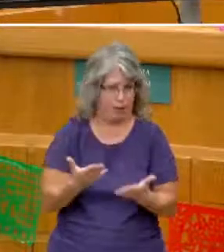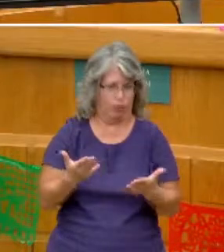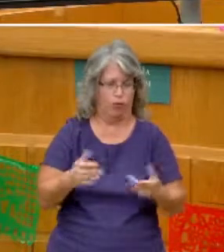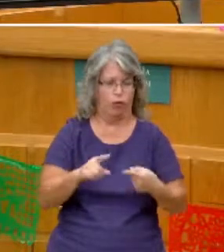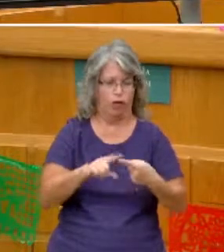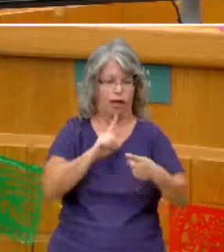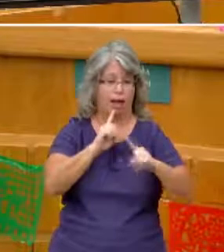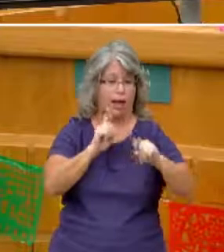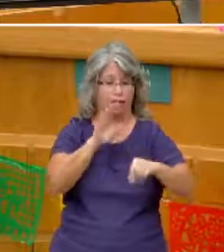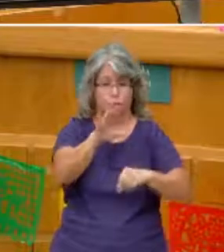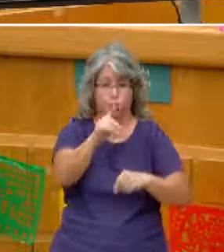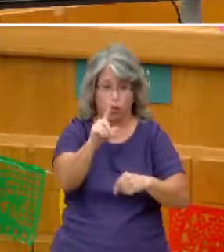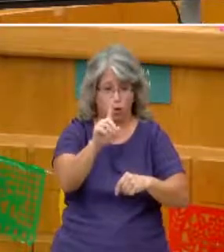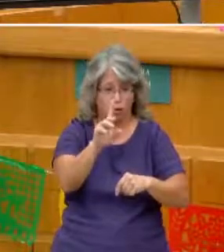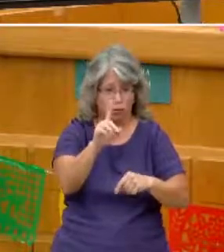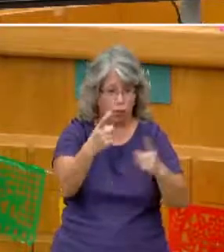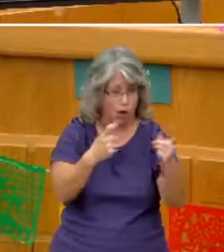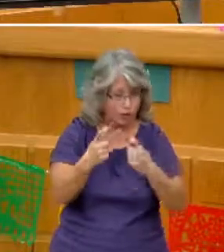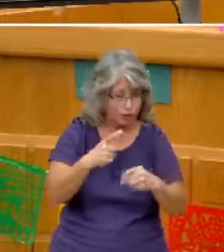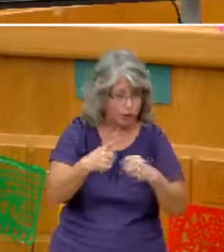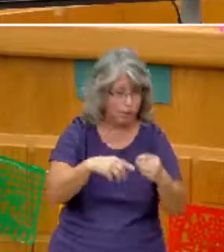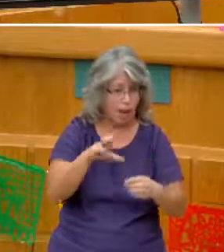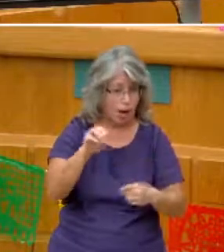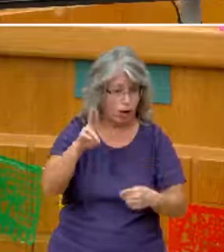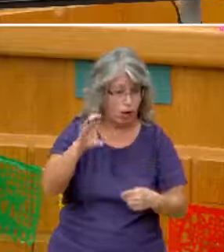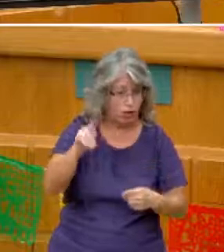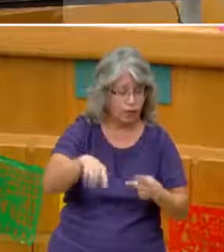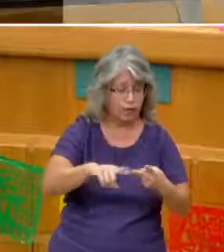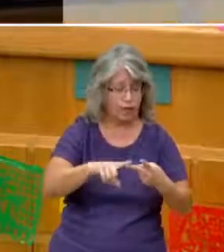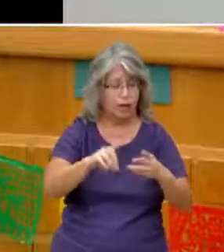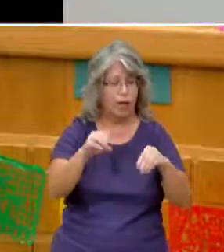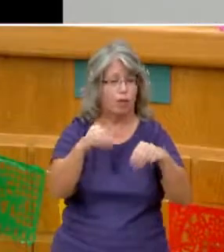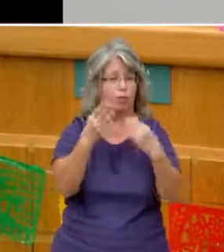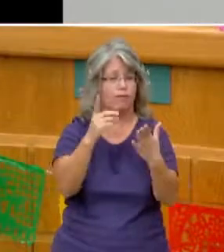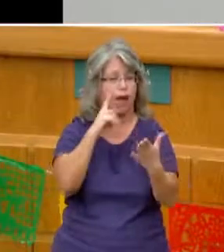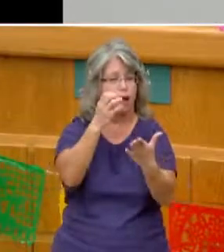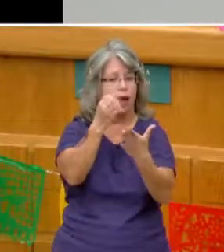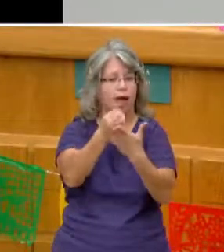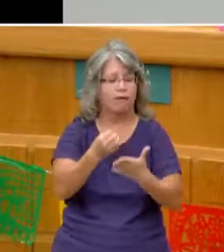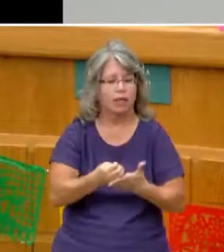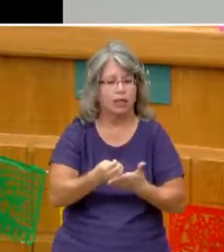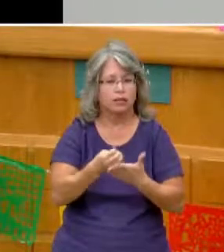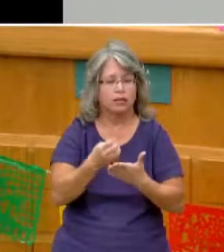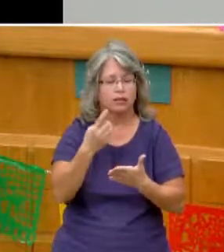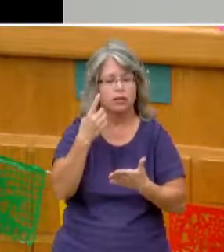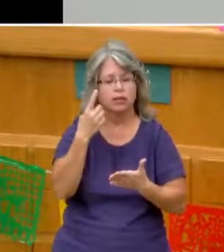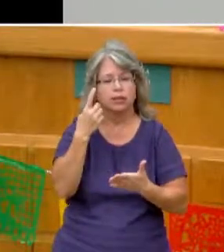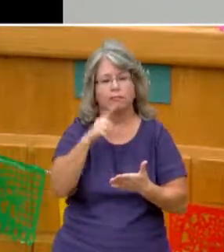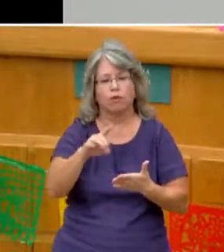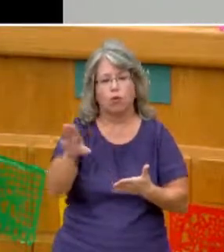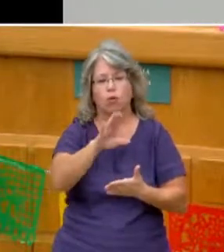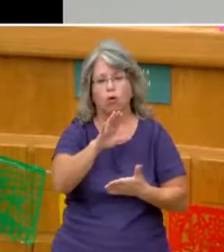COVID and to enable evidence-based decision-making. That means that you don't make decisions based on your gut